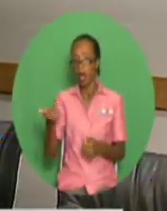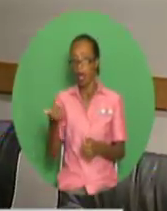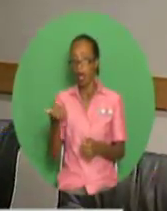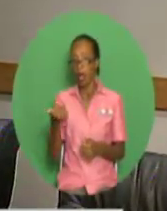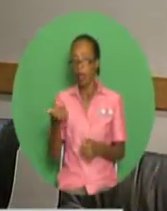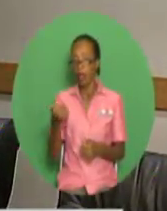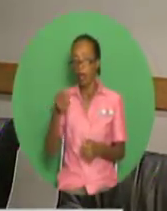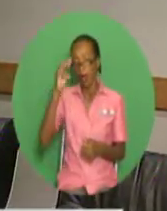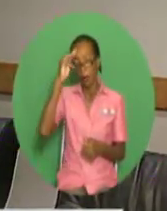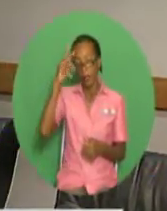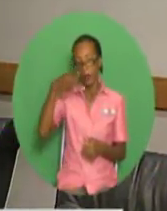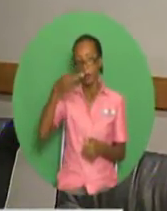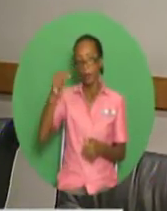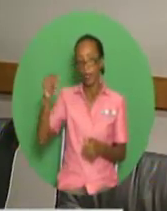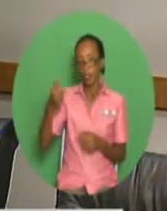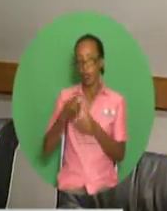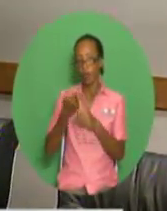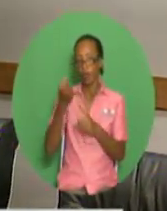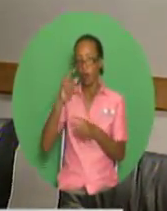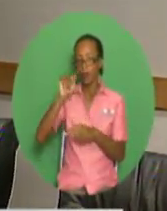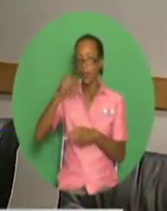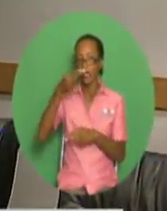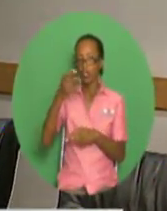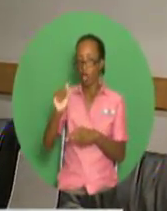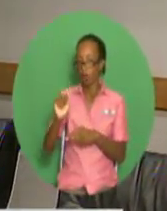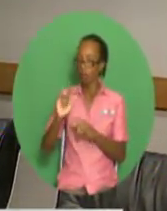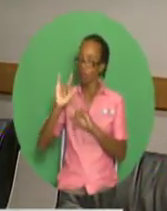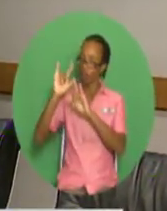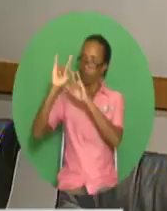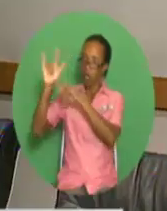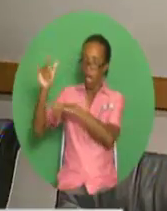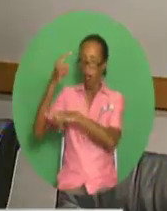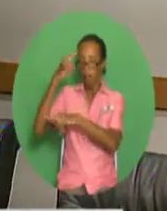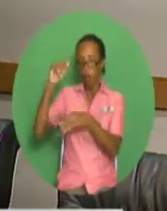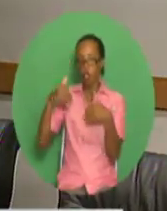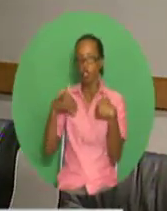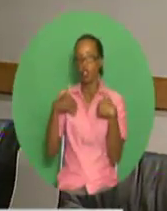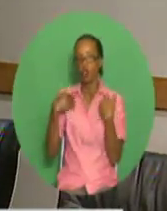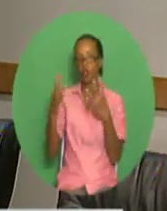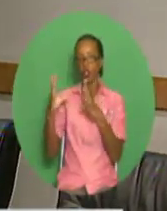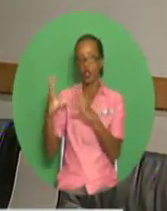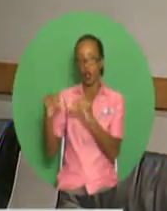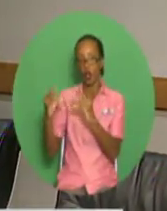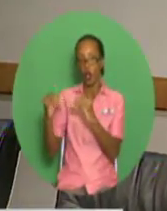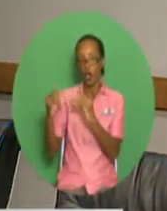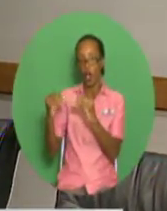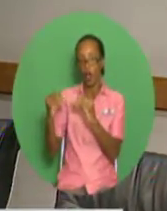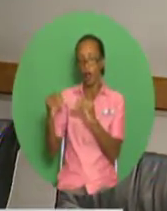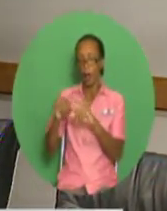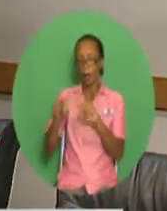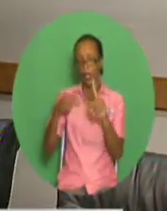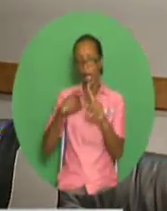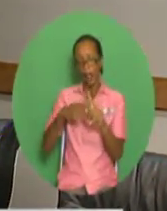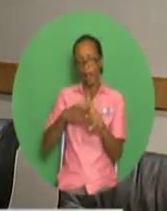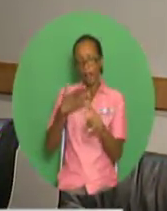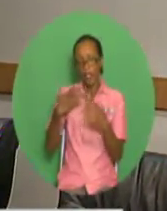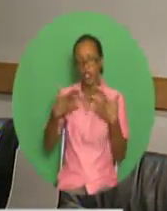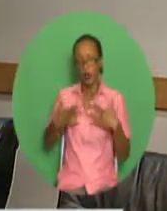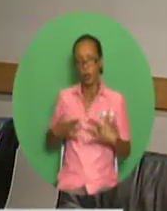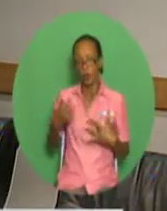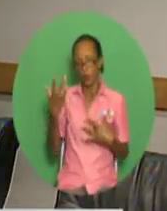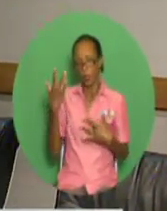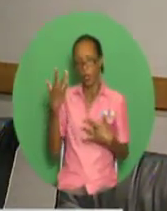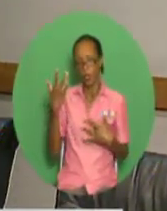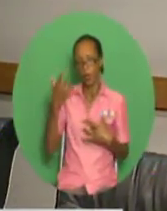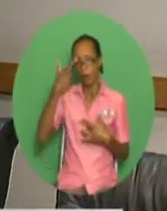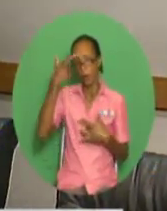from THA, went to a youth conference over there. And it was disheartening to see, apparently,